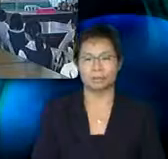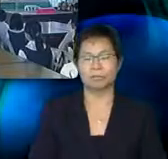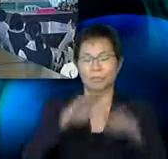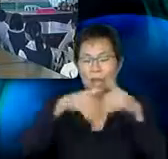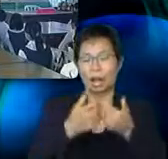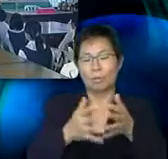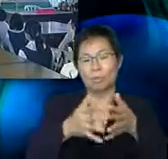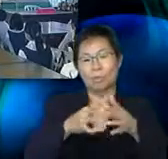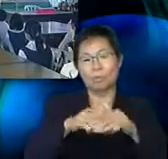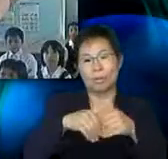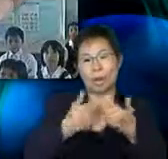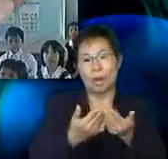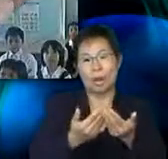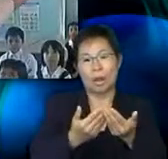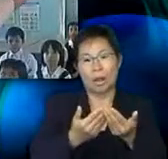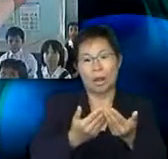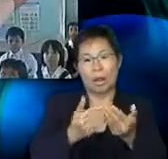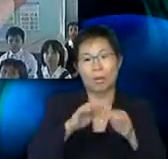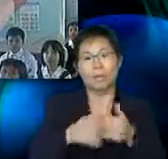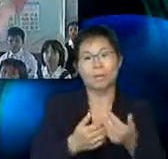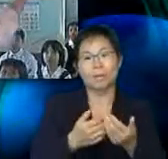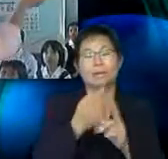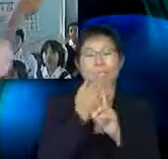How many candles are there? Two.